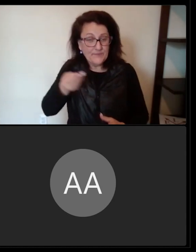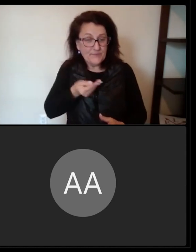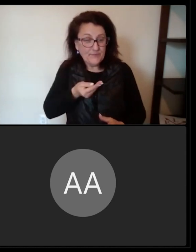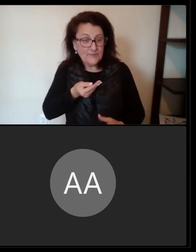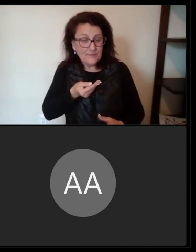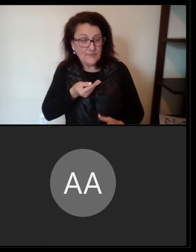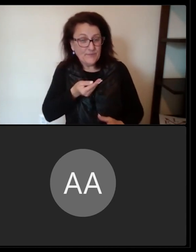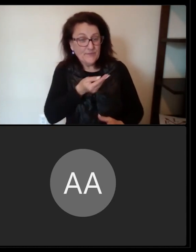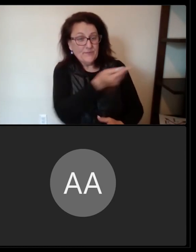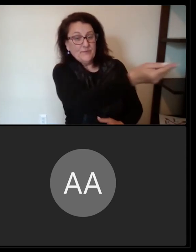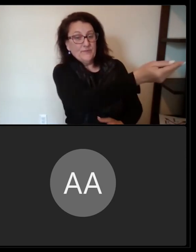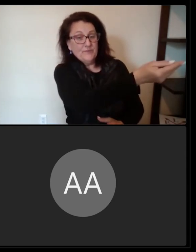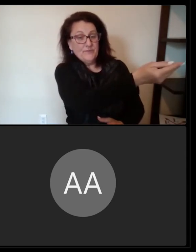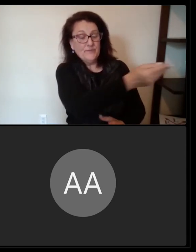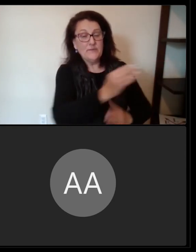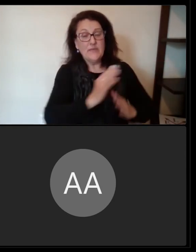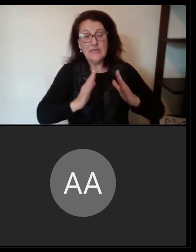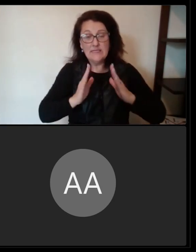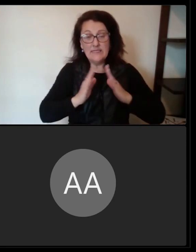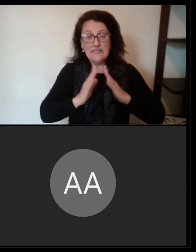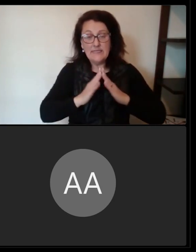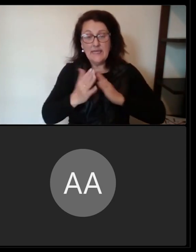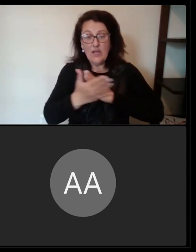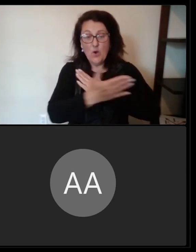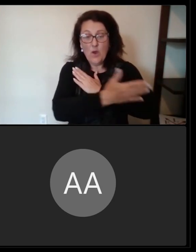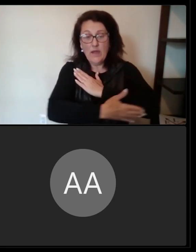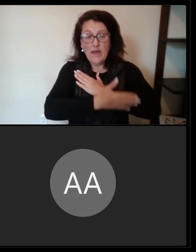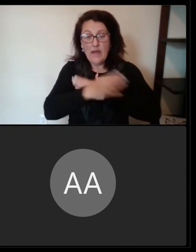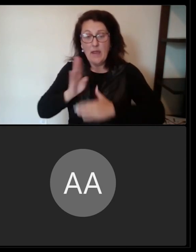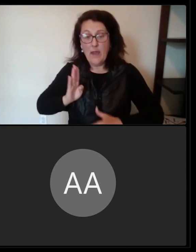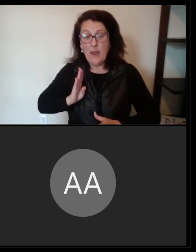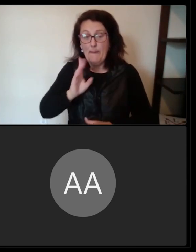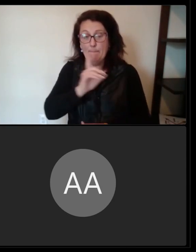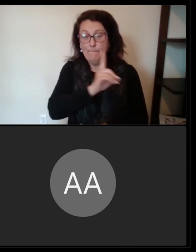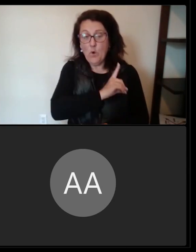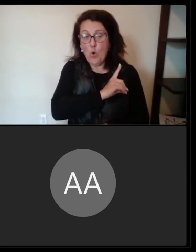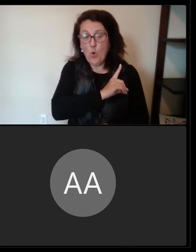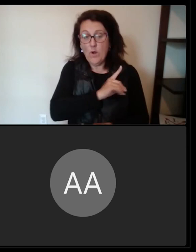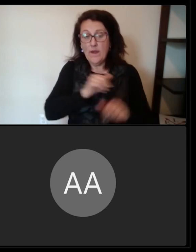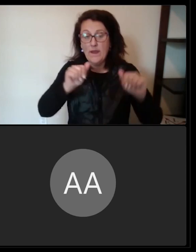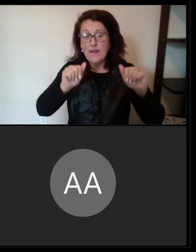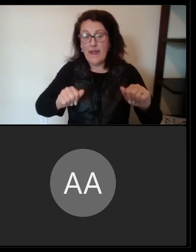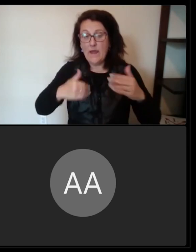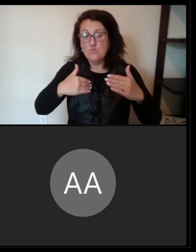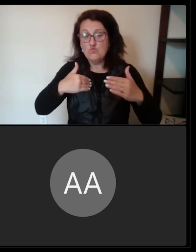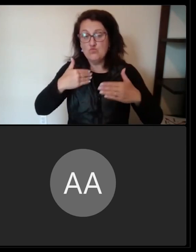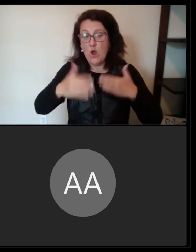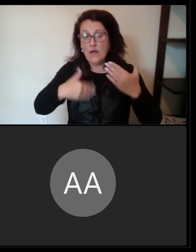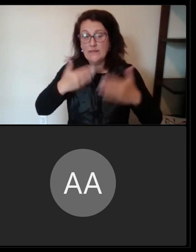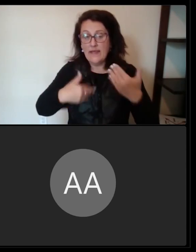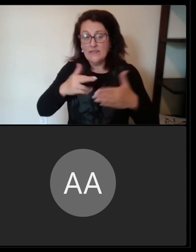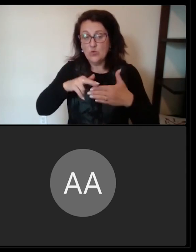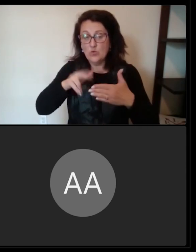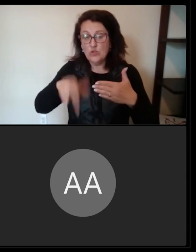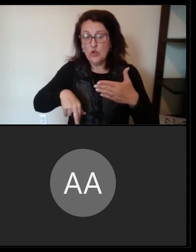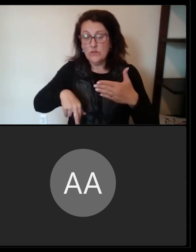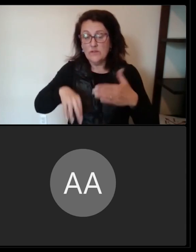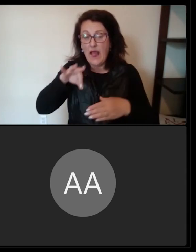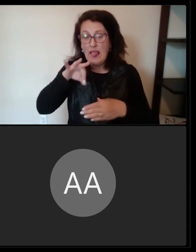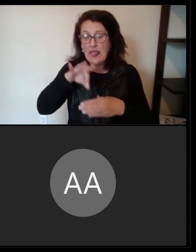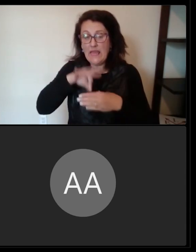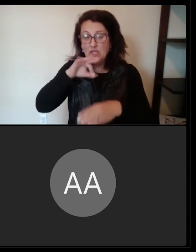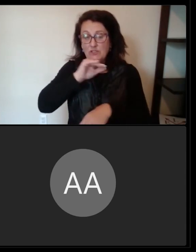the county or city board of elections, so that those results can be processed on election night. A